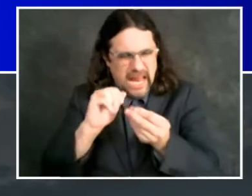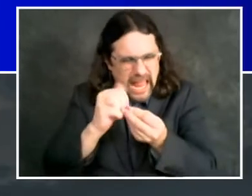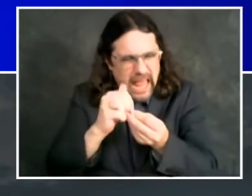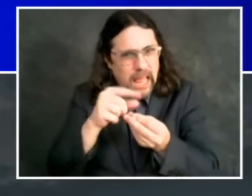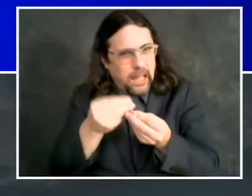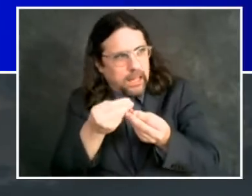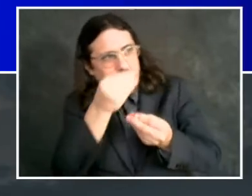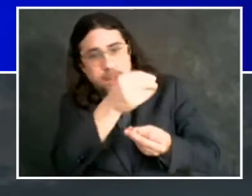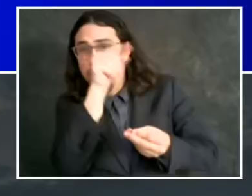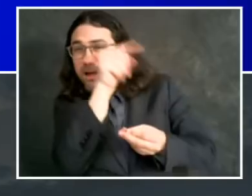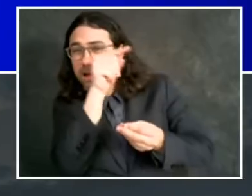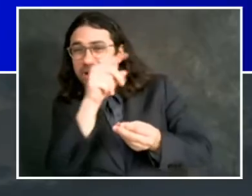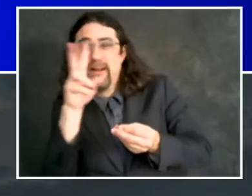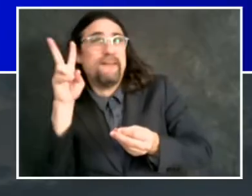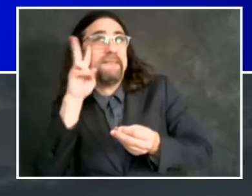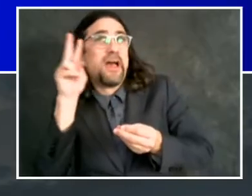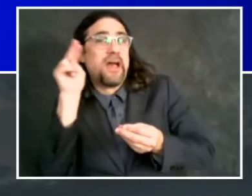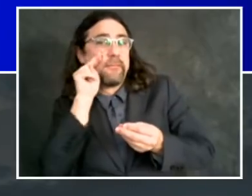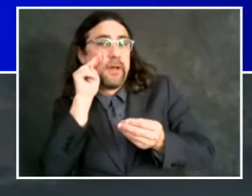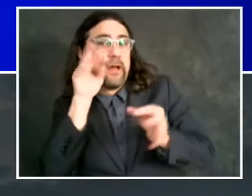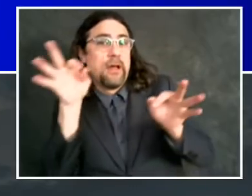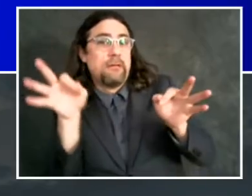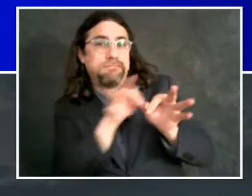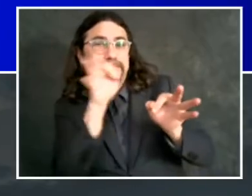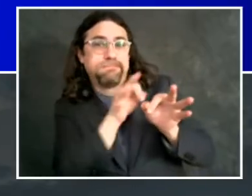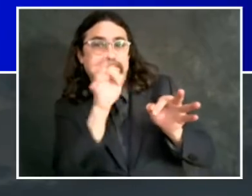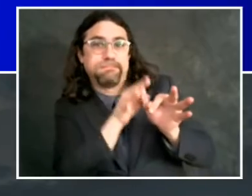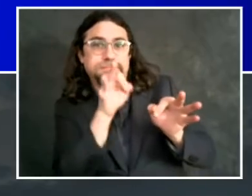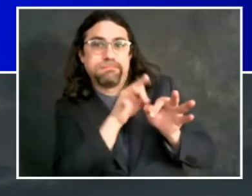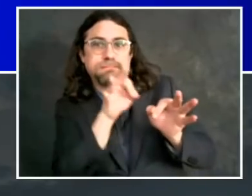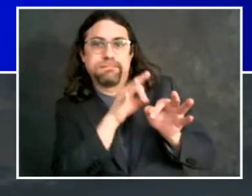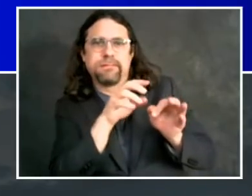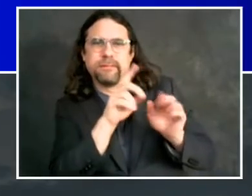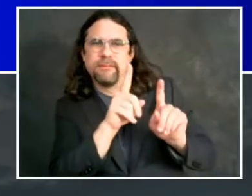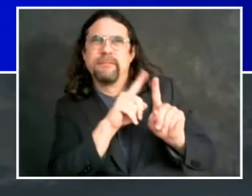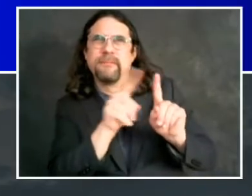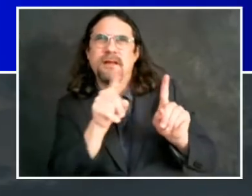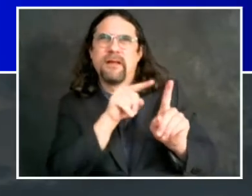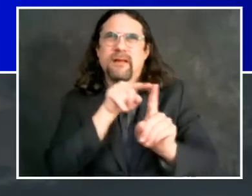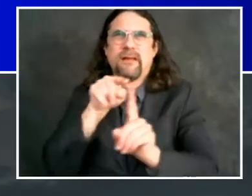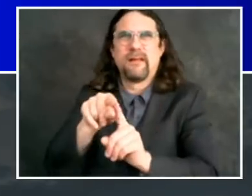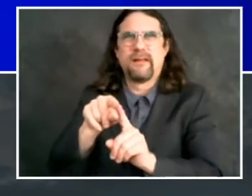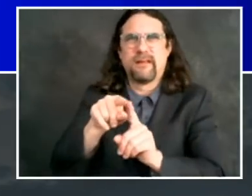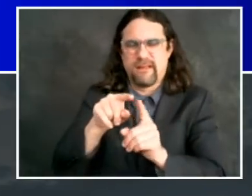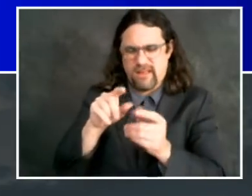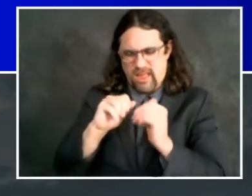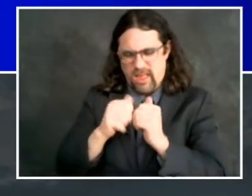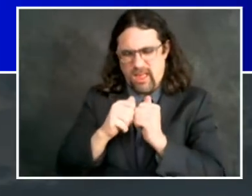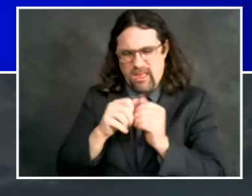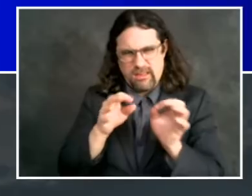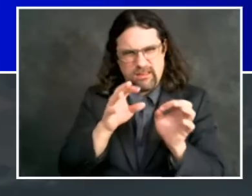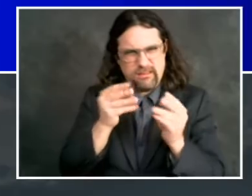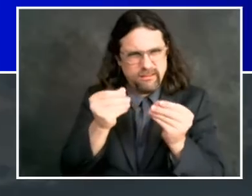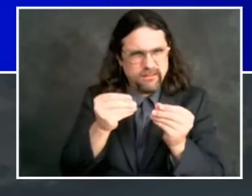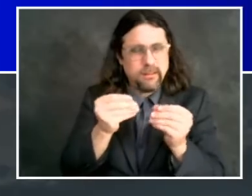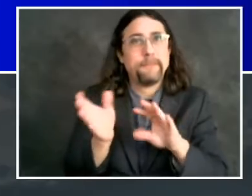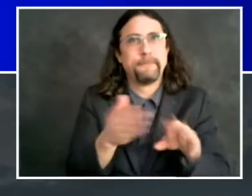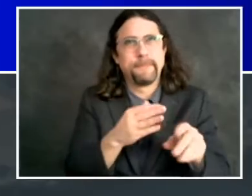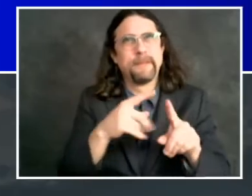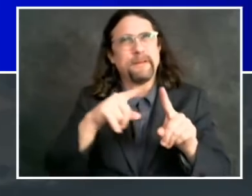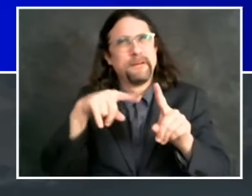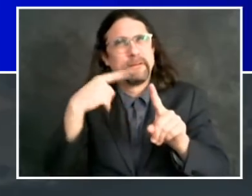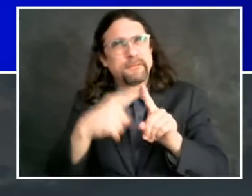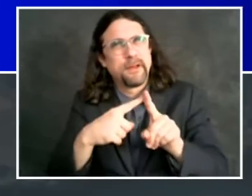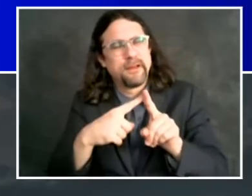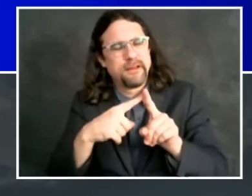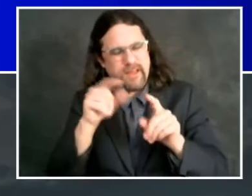together? We literally had to find 747s to bring these products back. Could we do it all